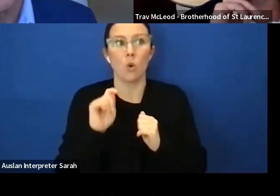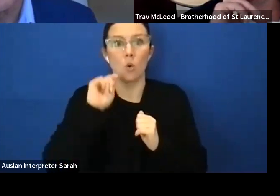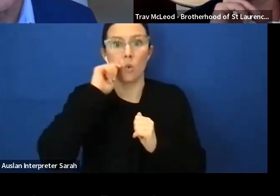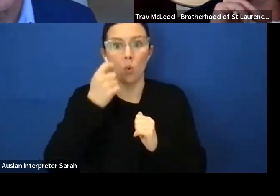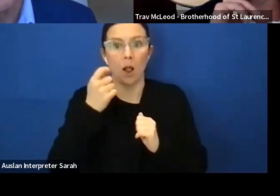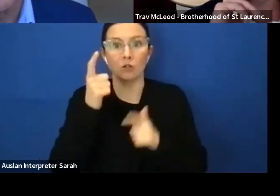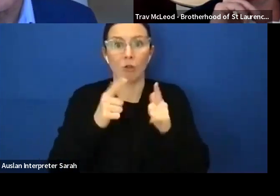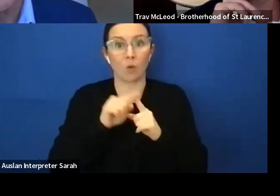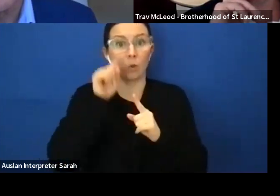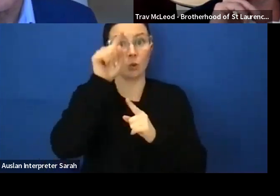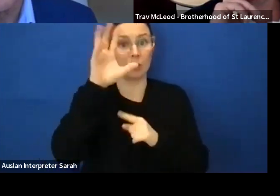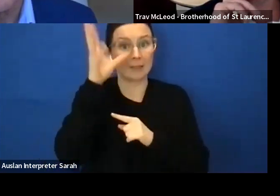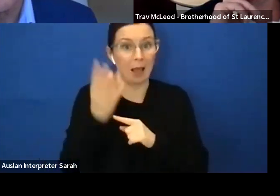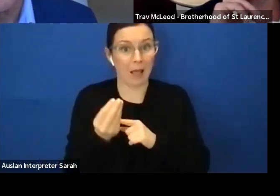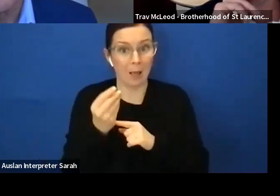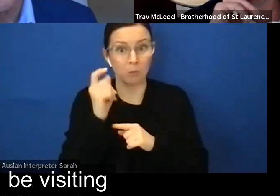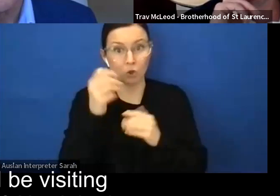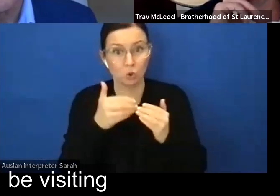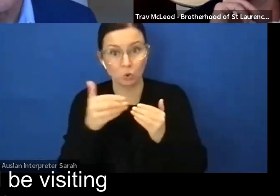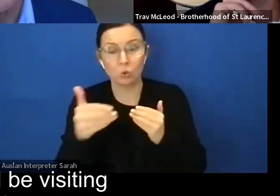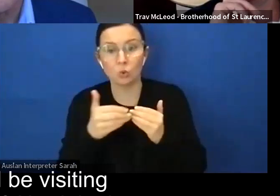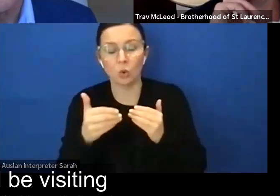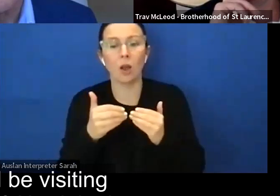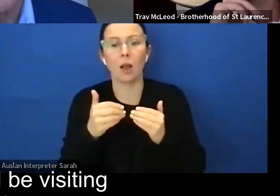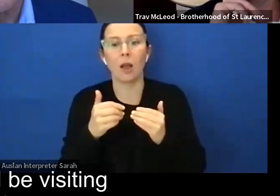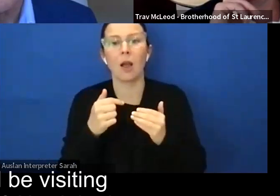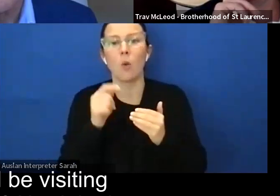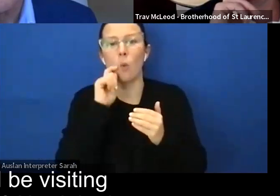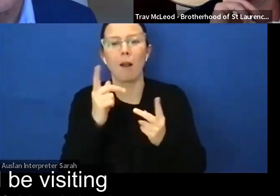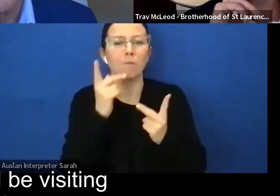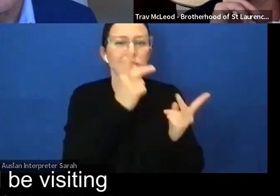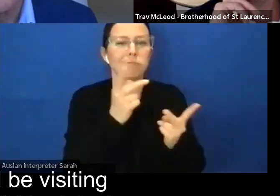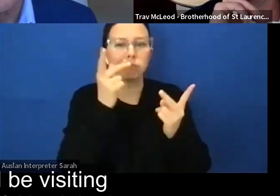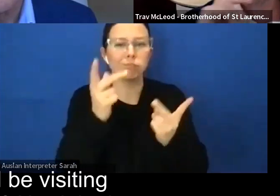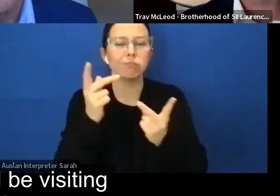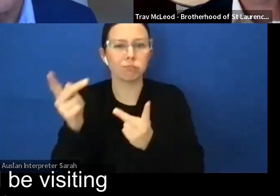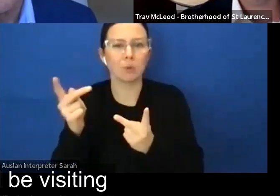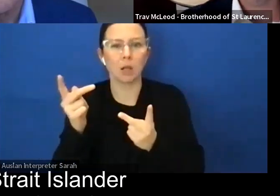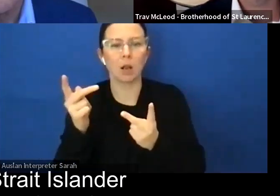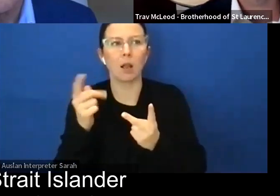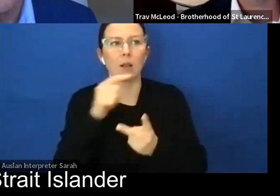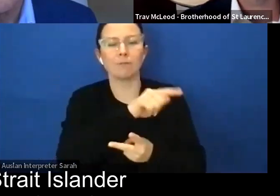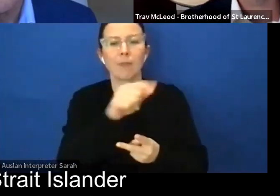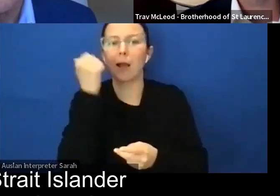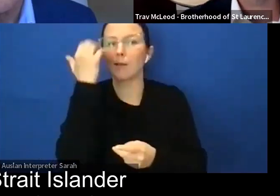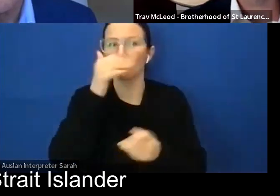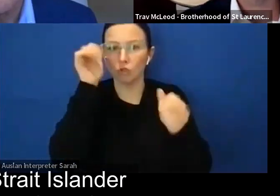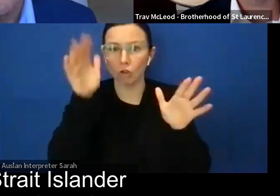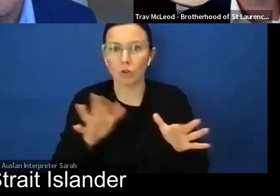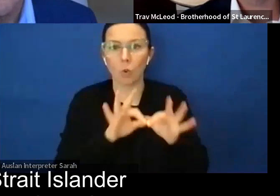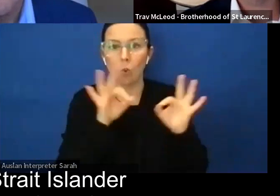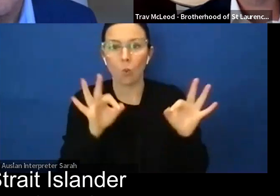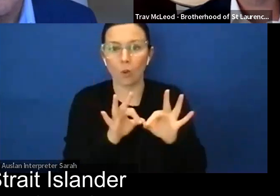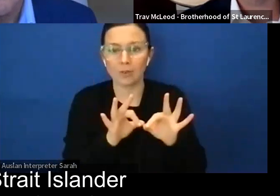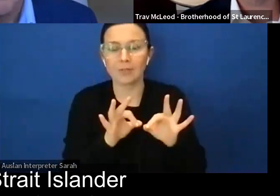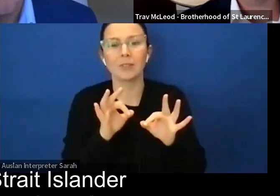travel up to Darwin, and where we'll be visiting a number of Aboriginal and Torres Strait Islander